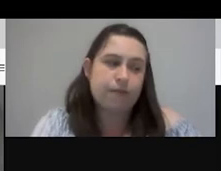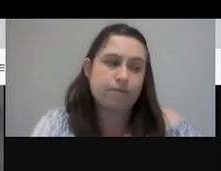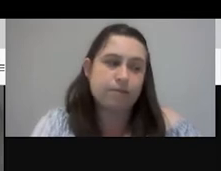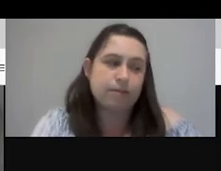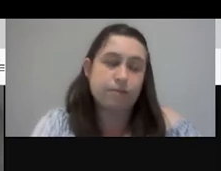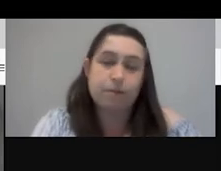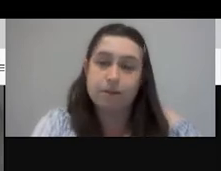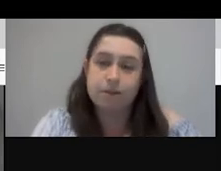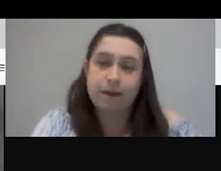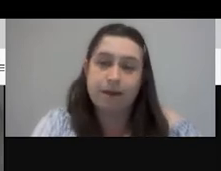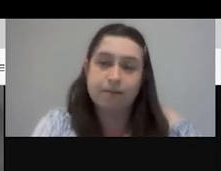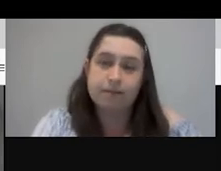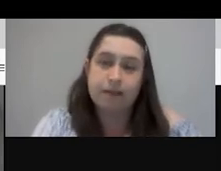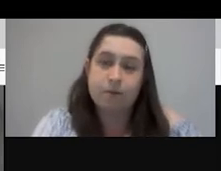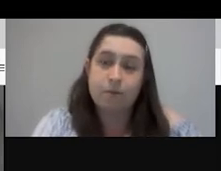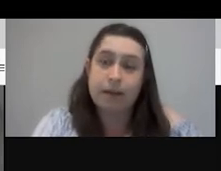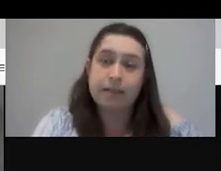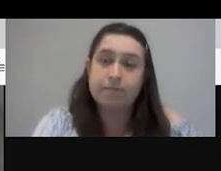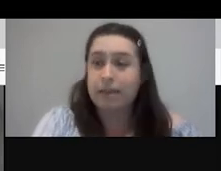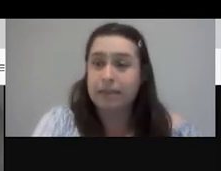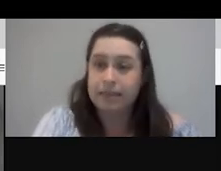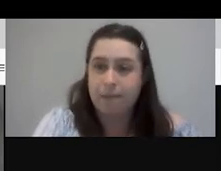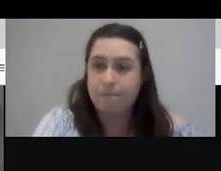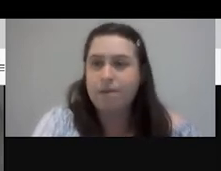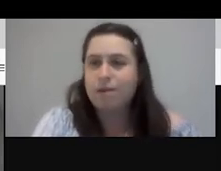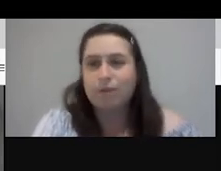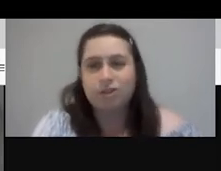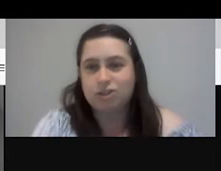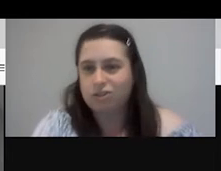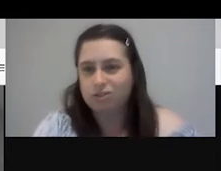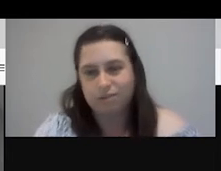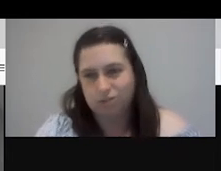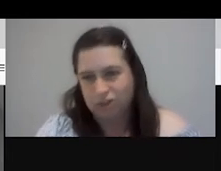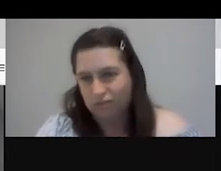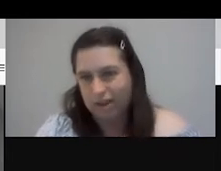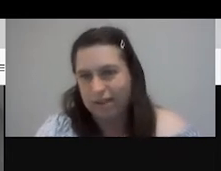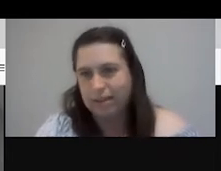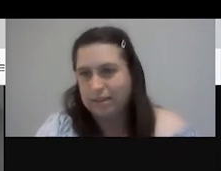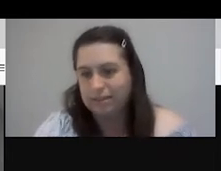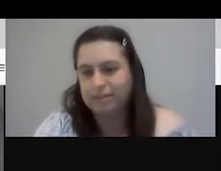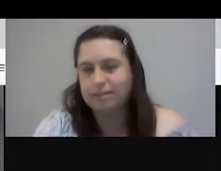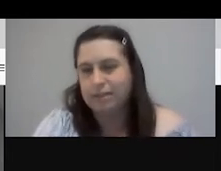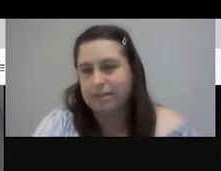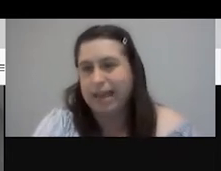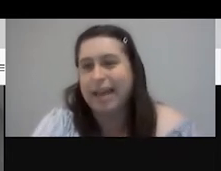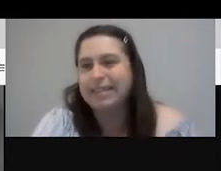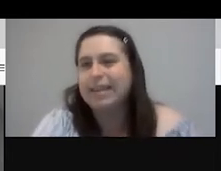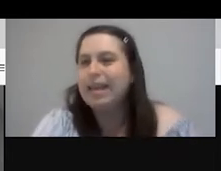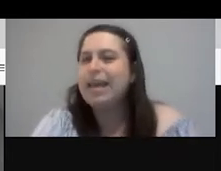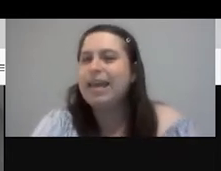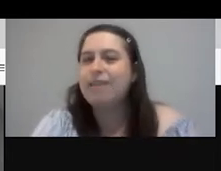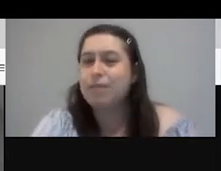We found there's not very much about women in STEM, which generally is the